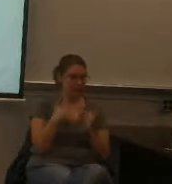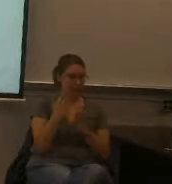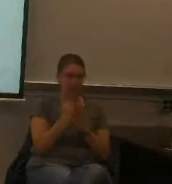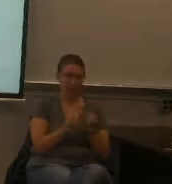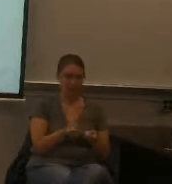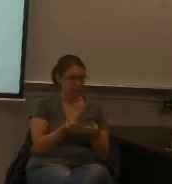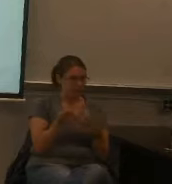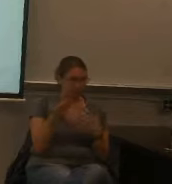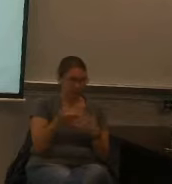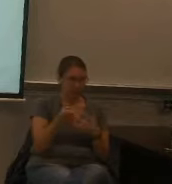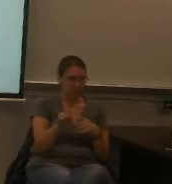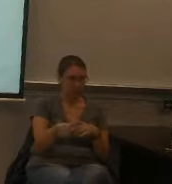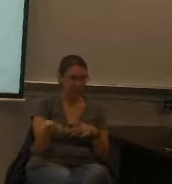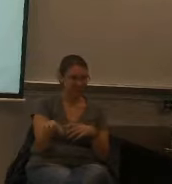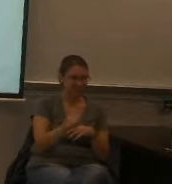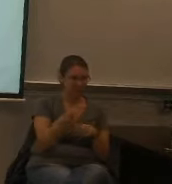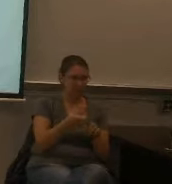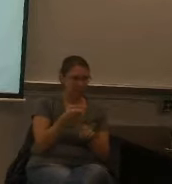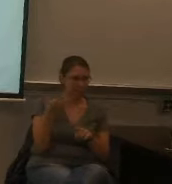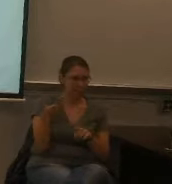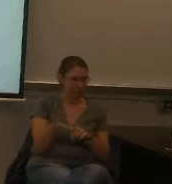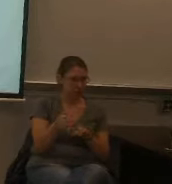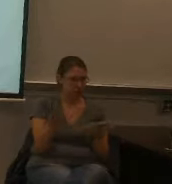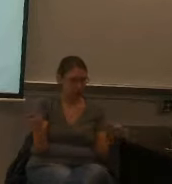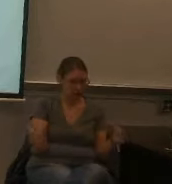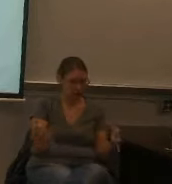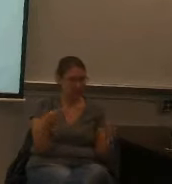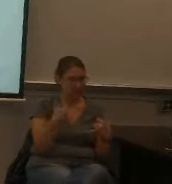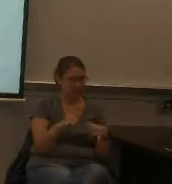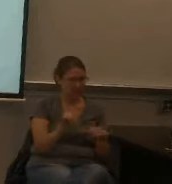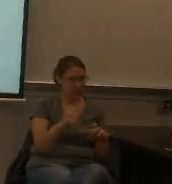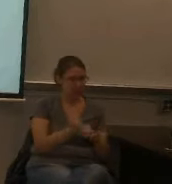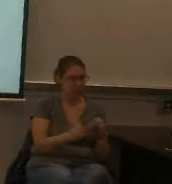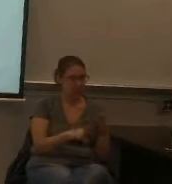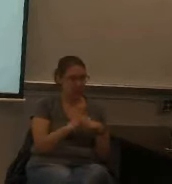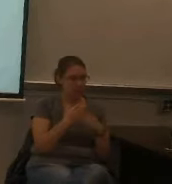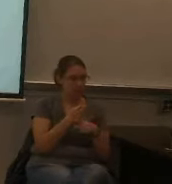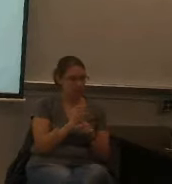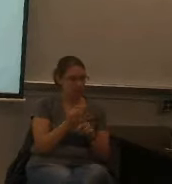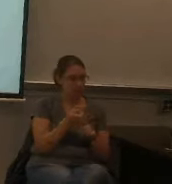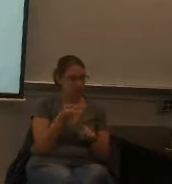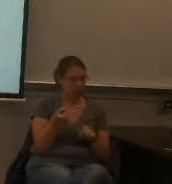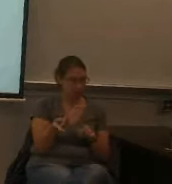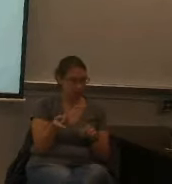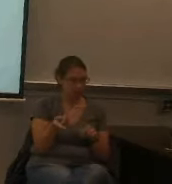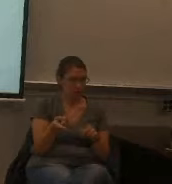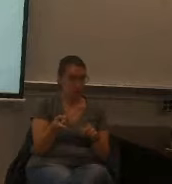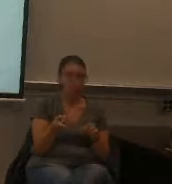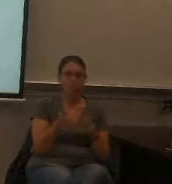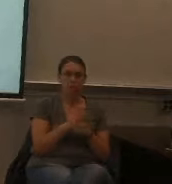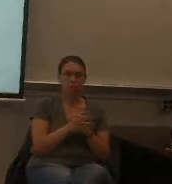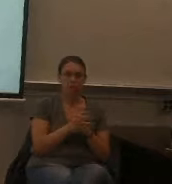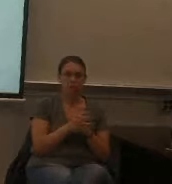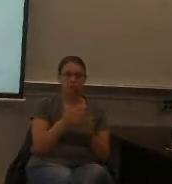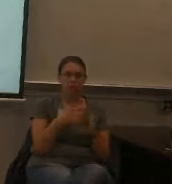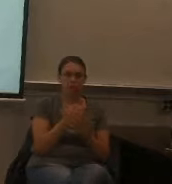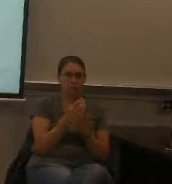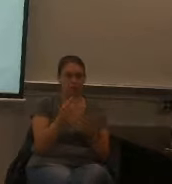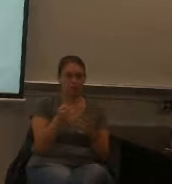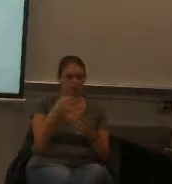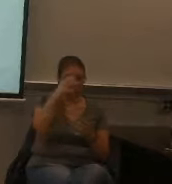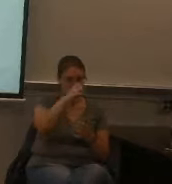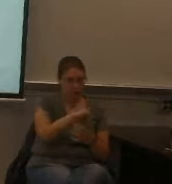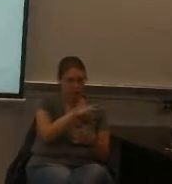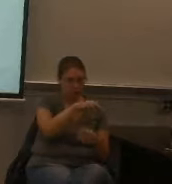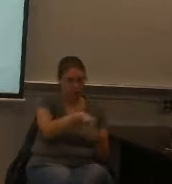amount of fish you can take from a fishery and still get the maximum production out of it. And there's a lot of assumptions